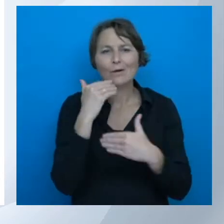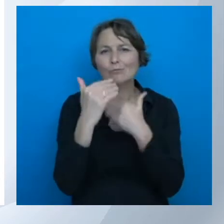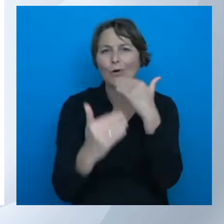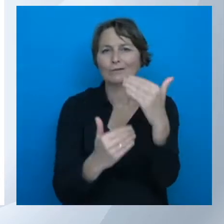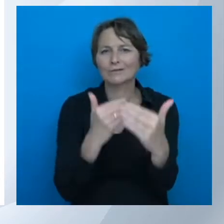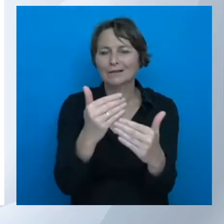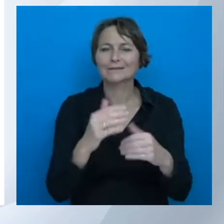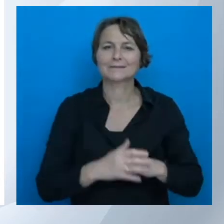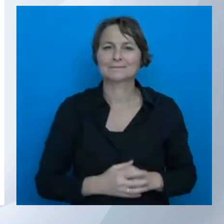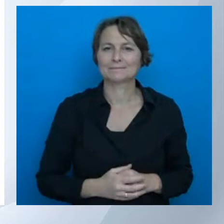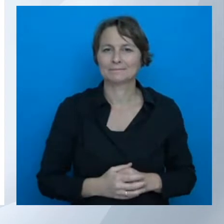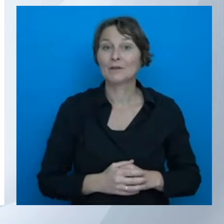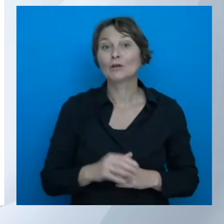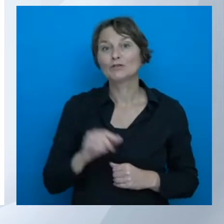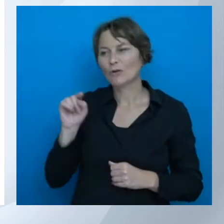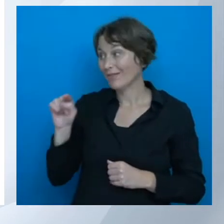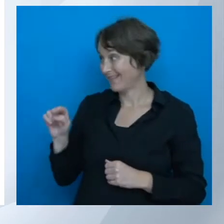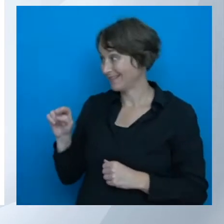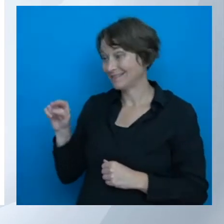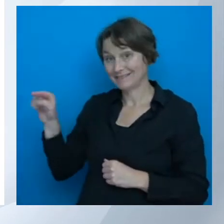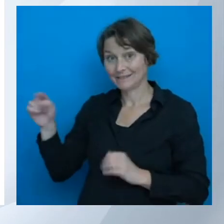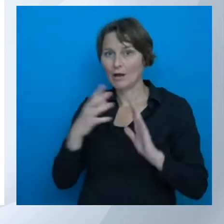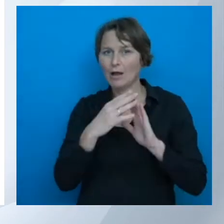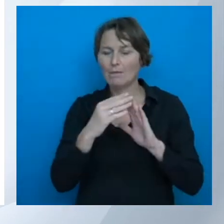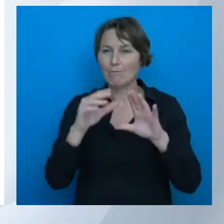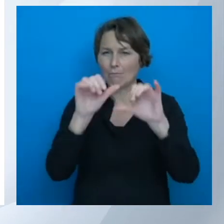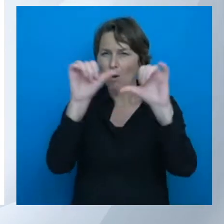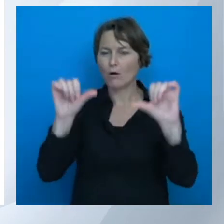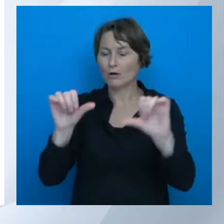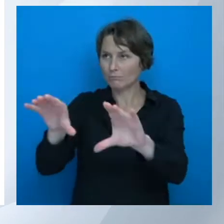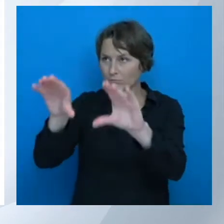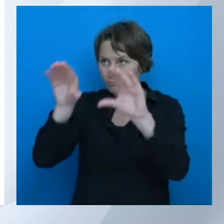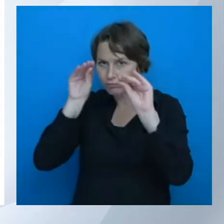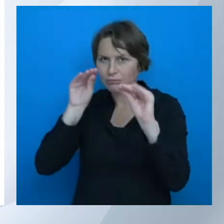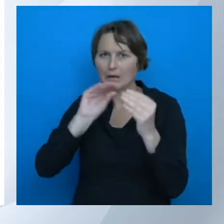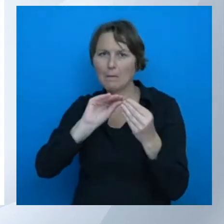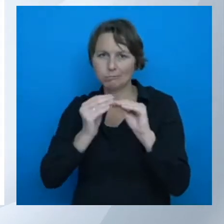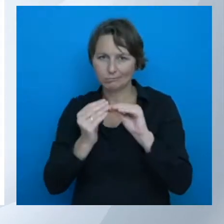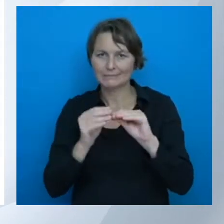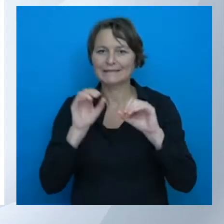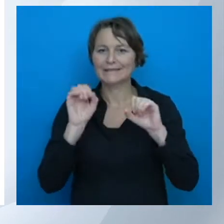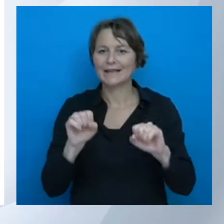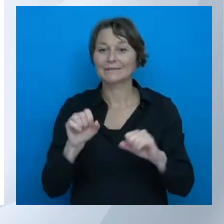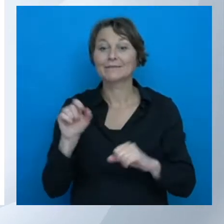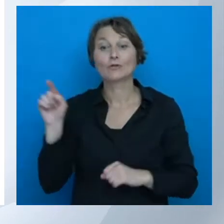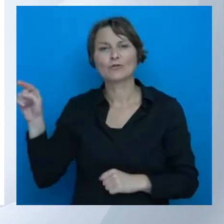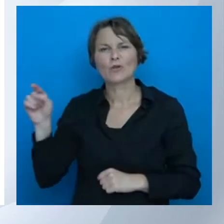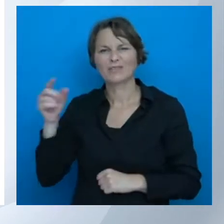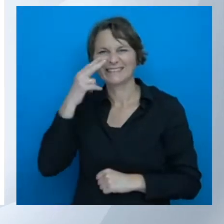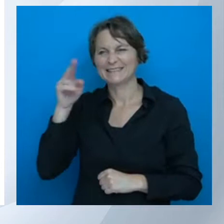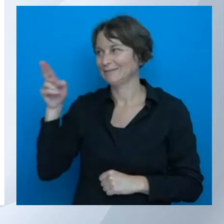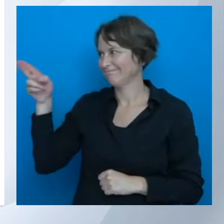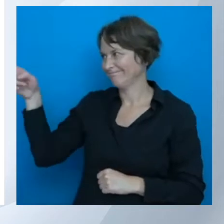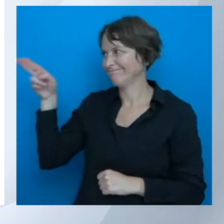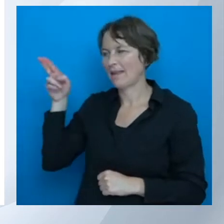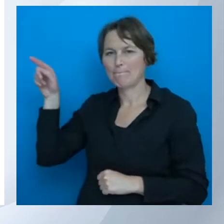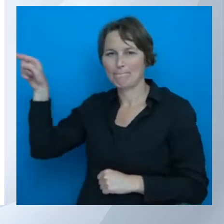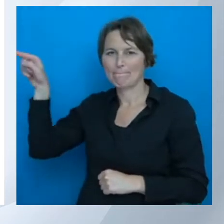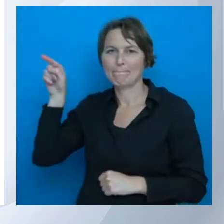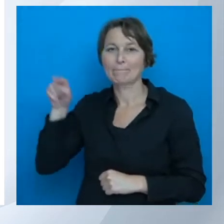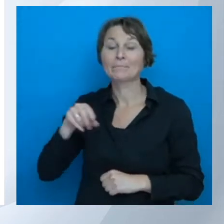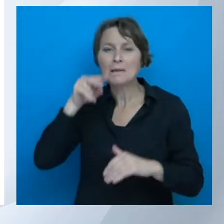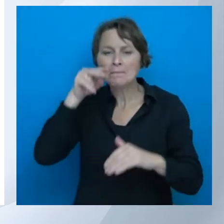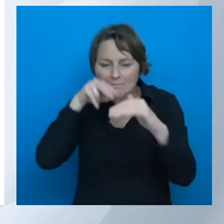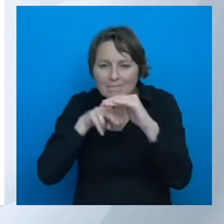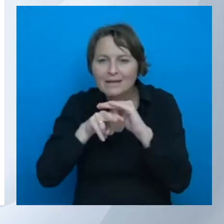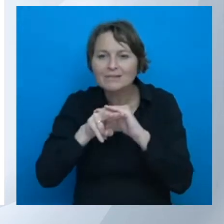model more interpretable. This plugin is called the Introspective generator. This introspective generator splits